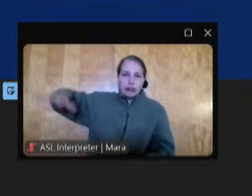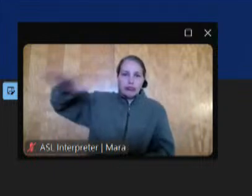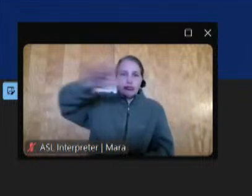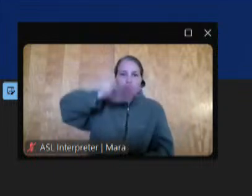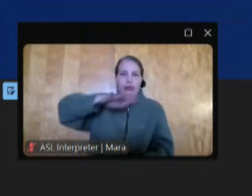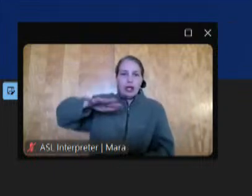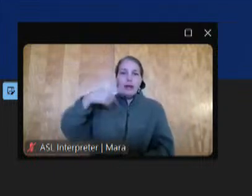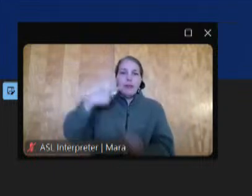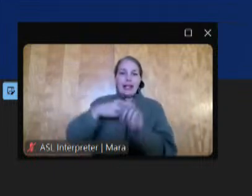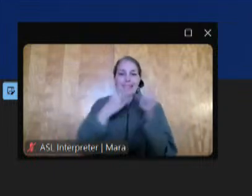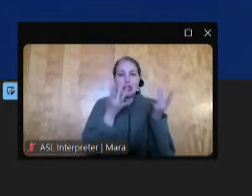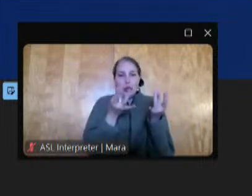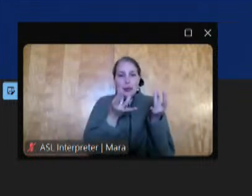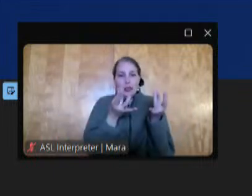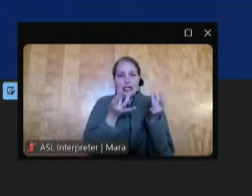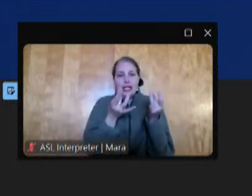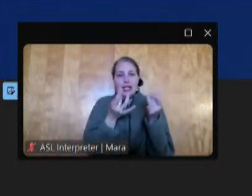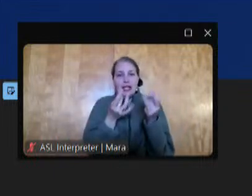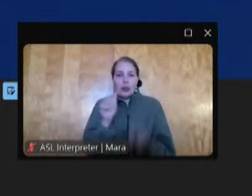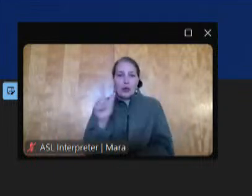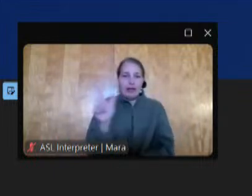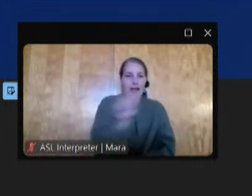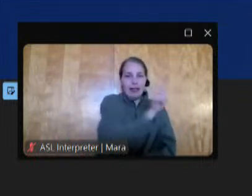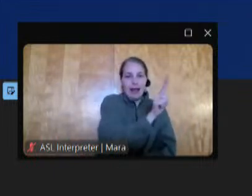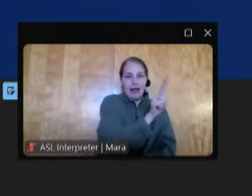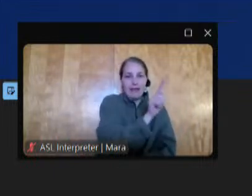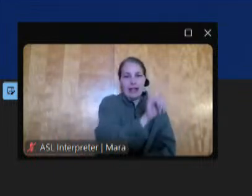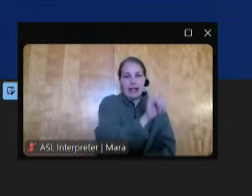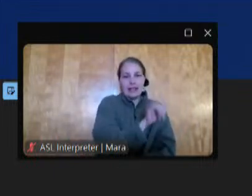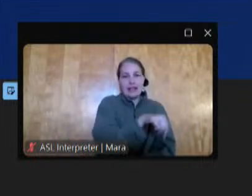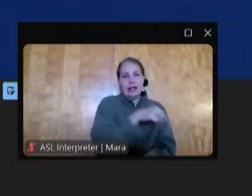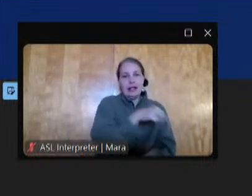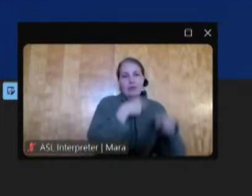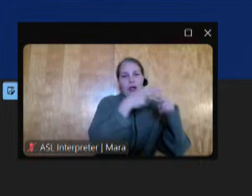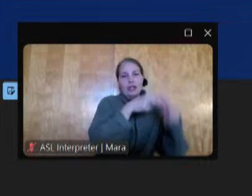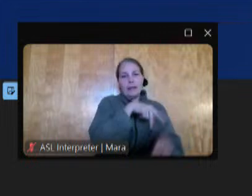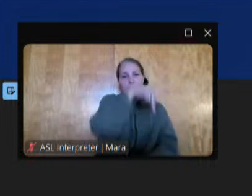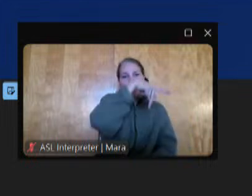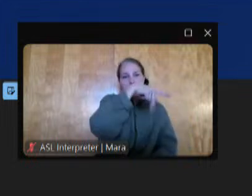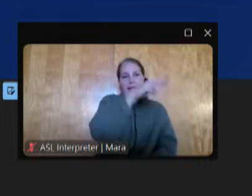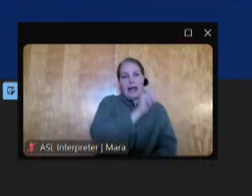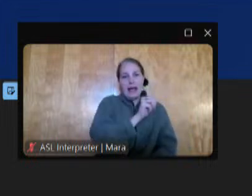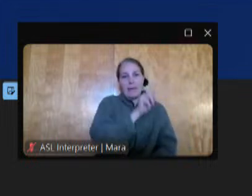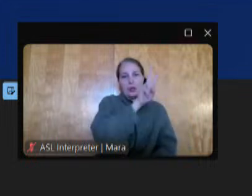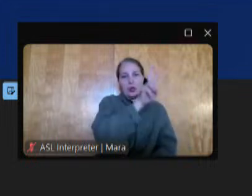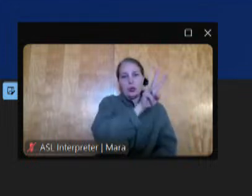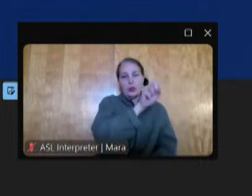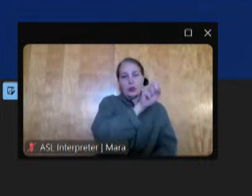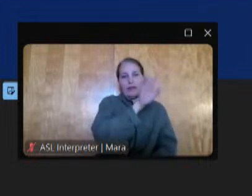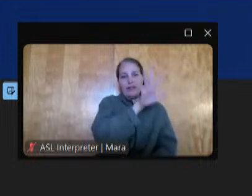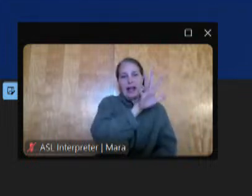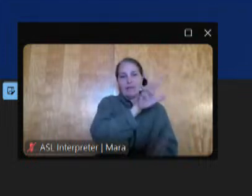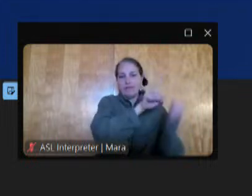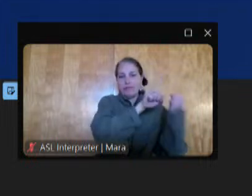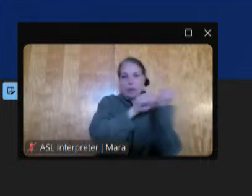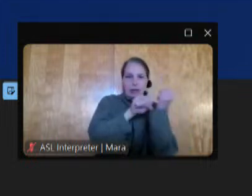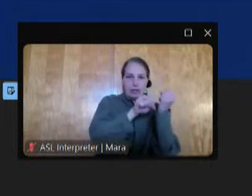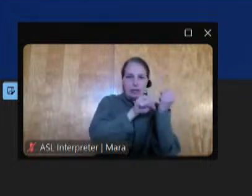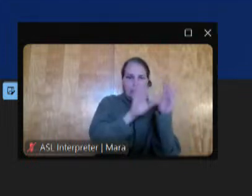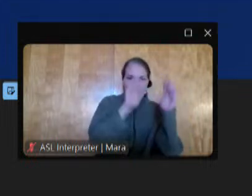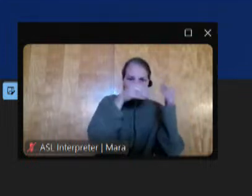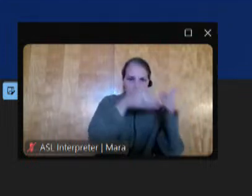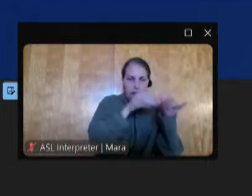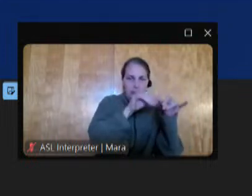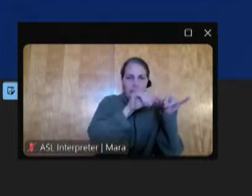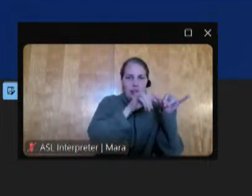far left side, that's what we call the PM 2.5 concentration. That's the measure of potential impacts.